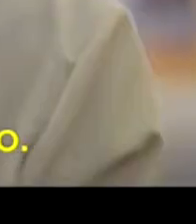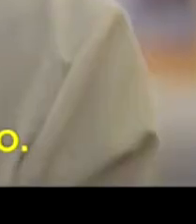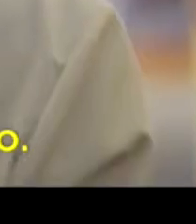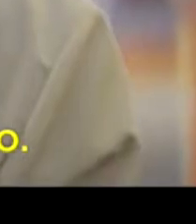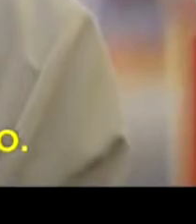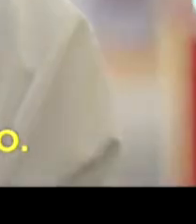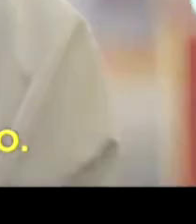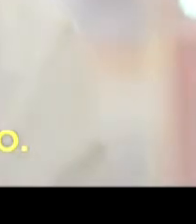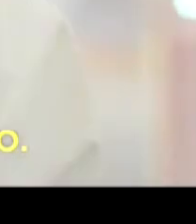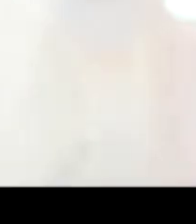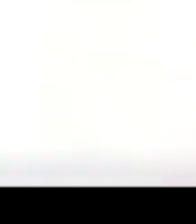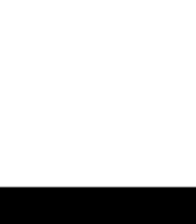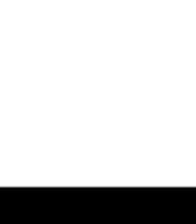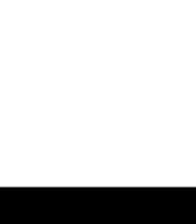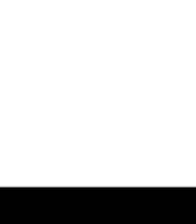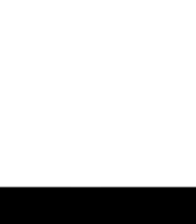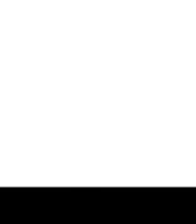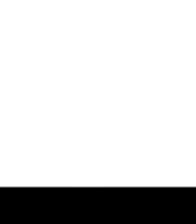Ben. We'll talk soon.